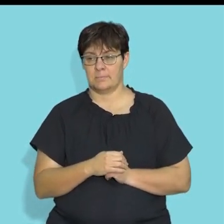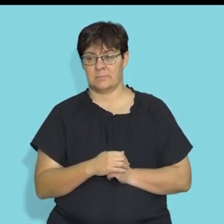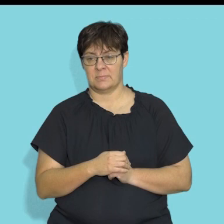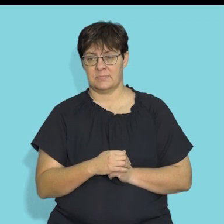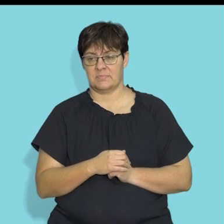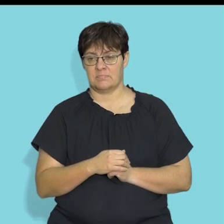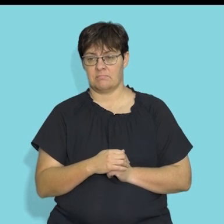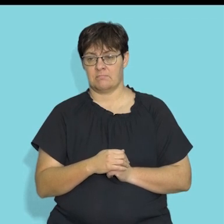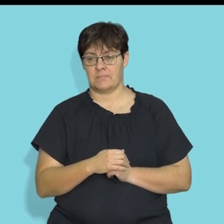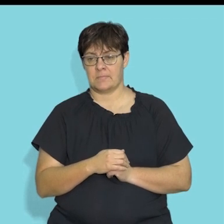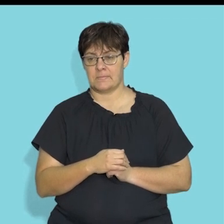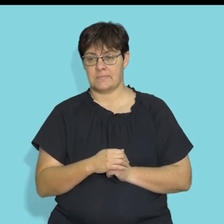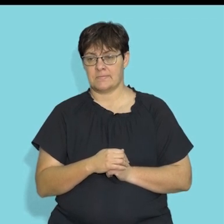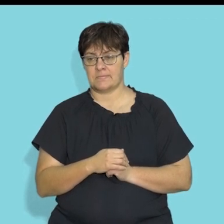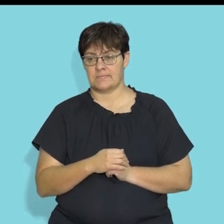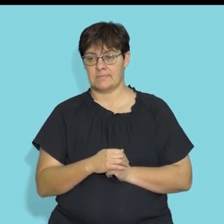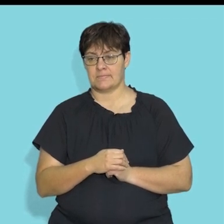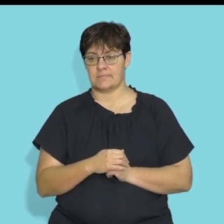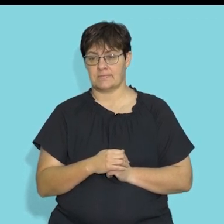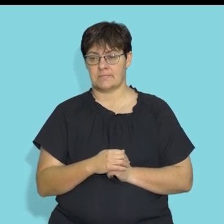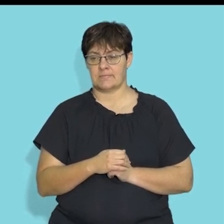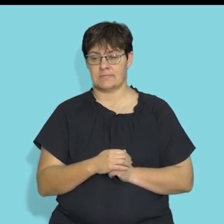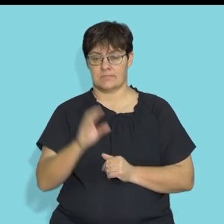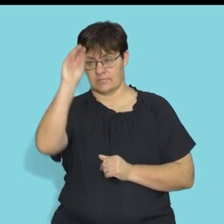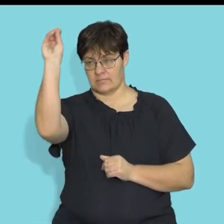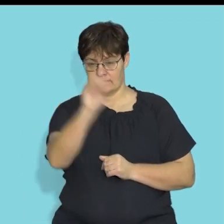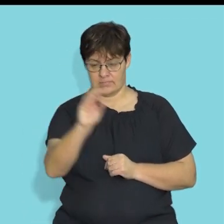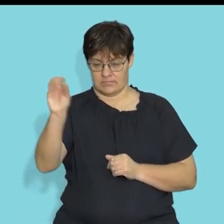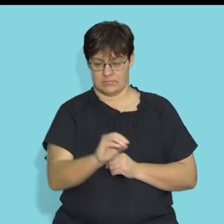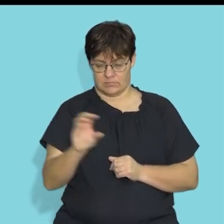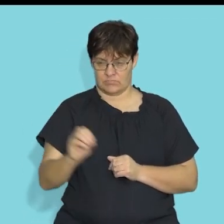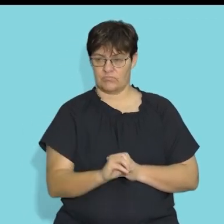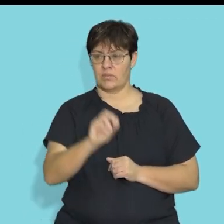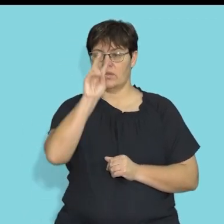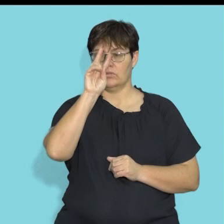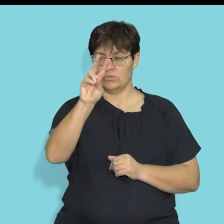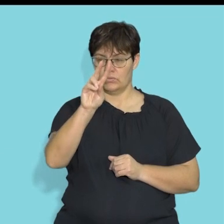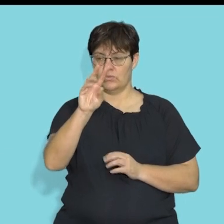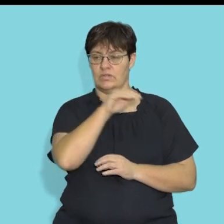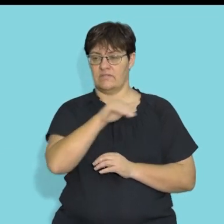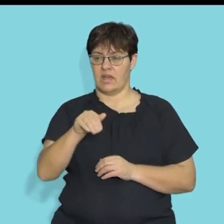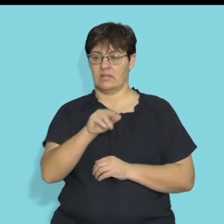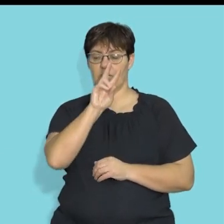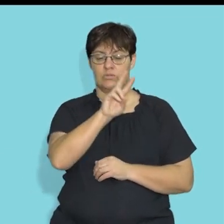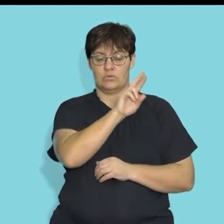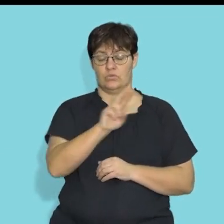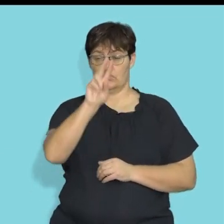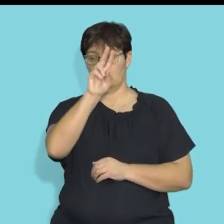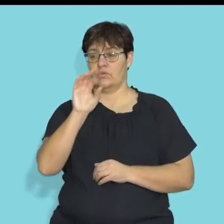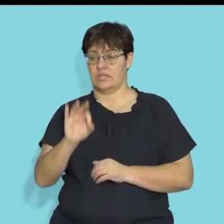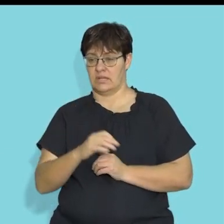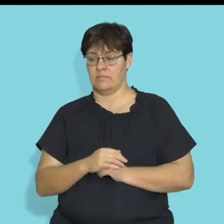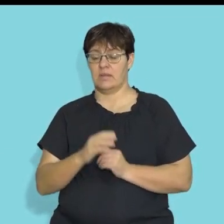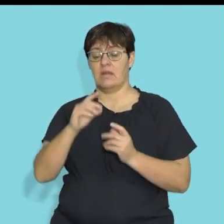to the exponent of 1, and if we put them all in and substitute them correctly, we have a value